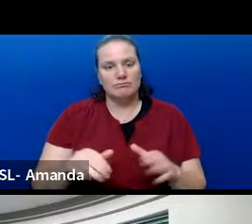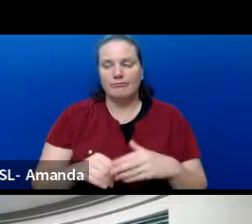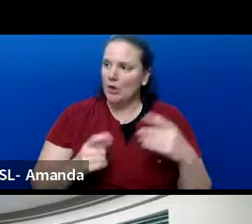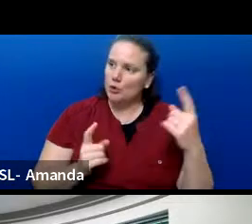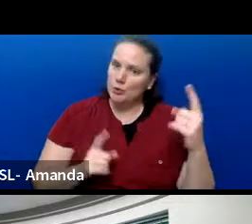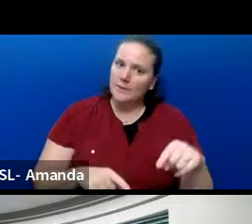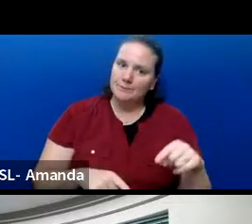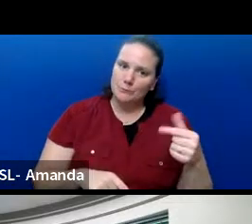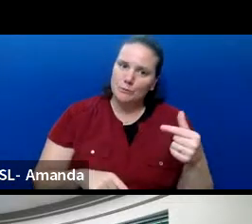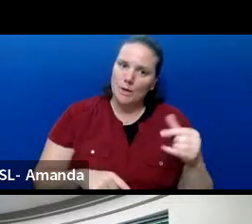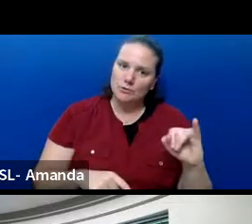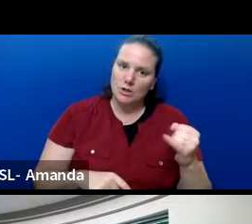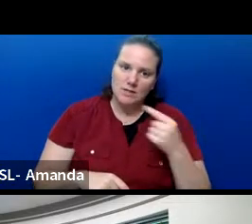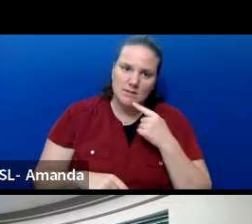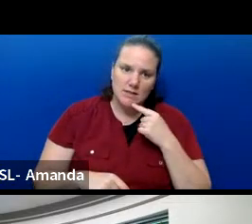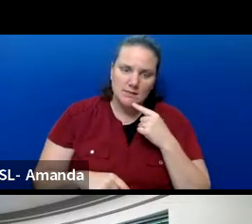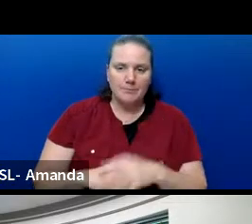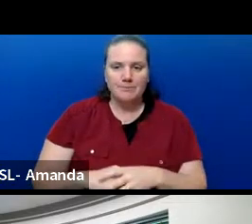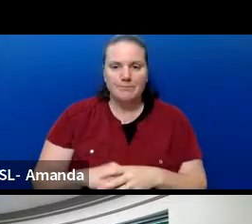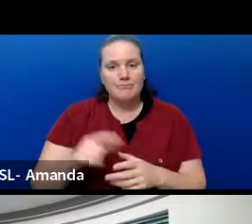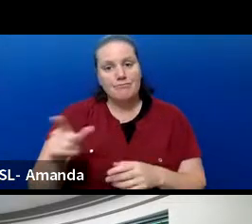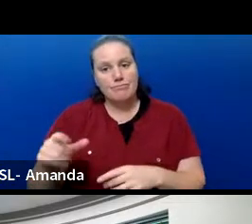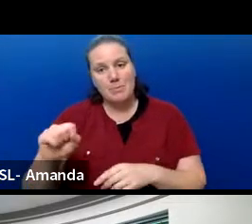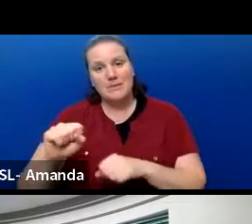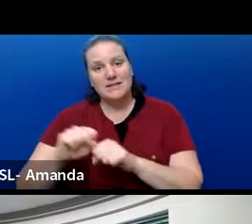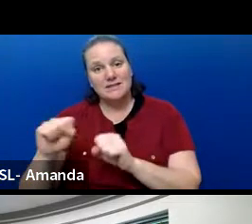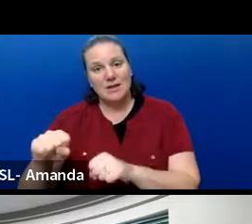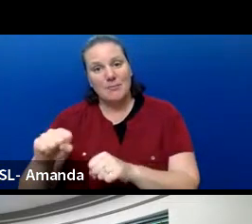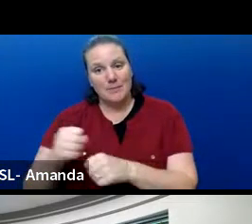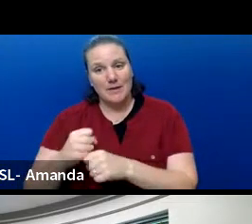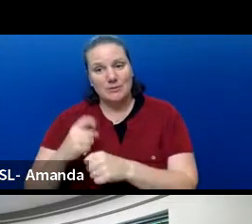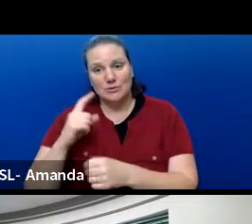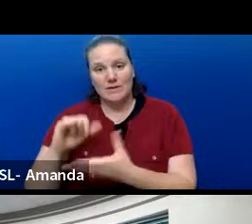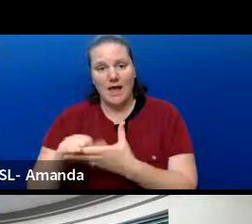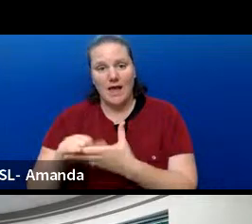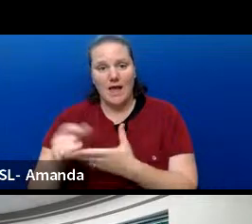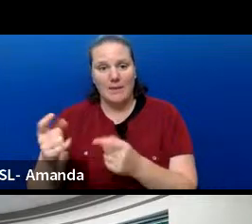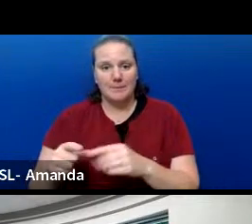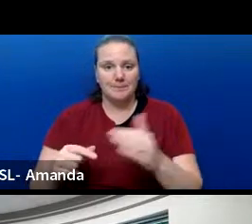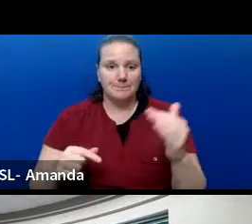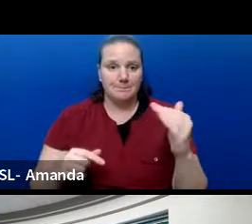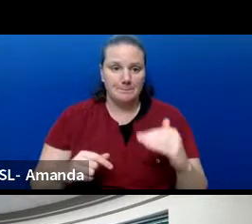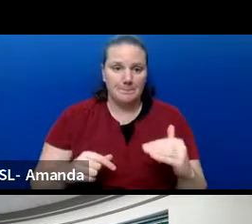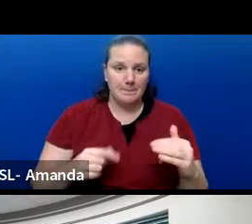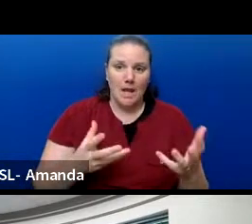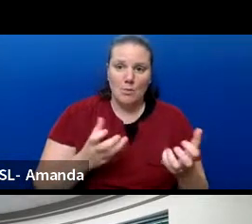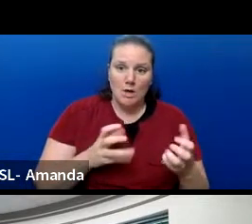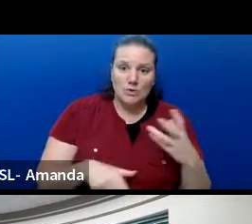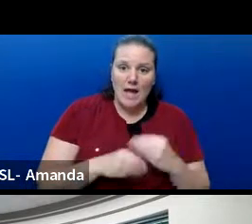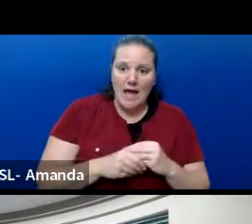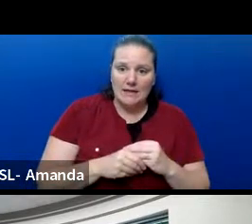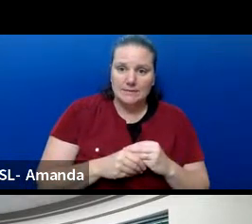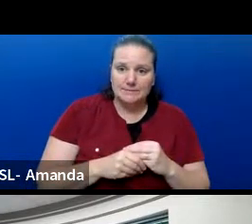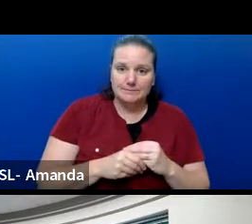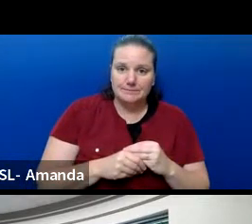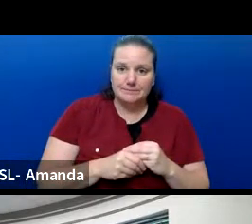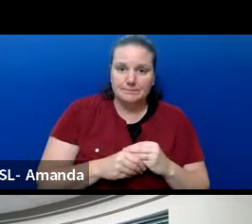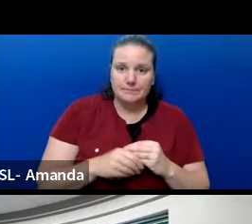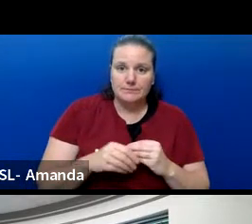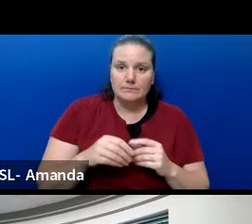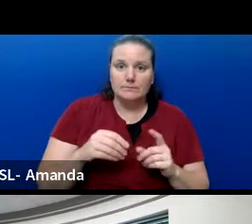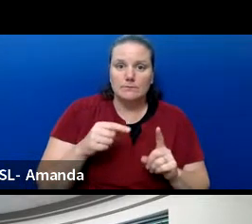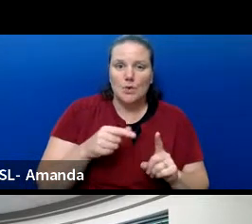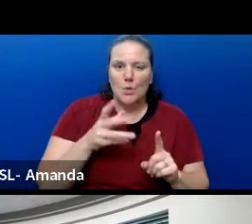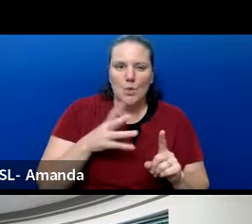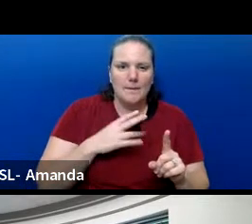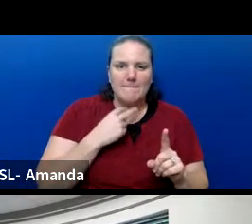place, systems that assure that's gonna happen. And I would add, Greg and Ray have, and Frank have